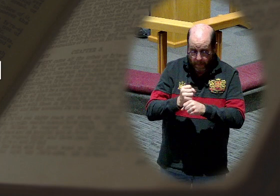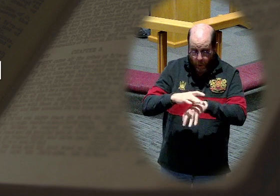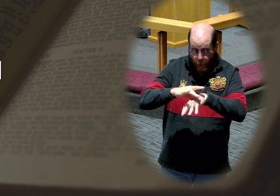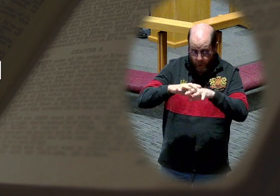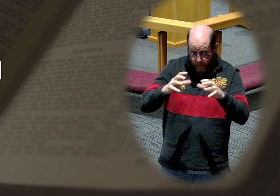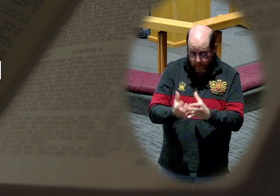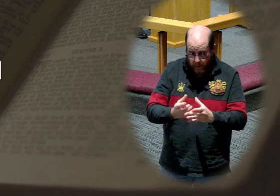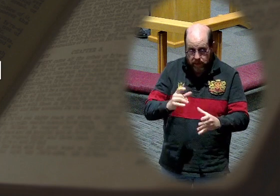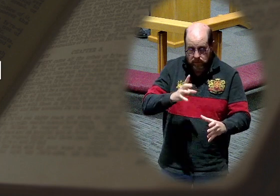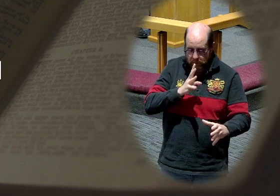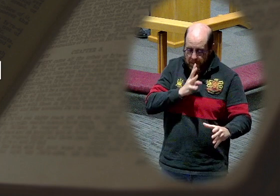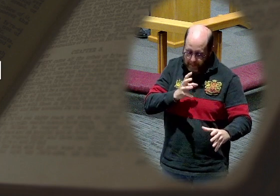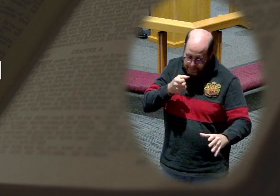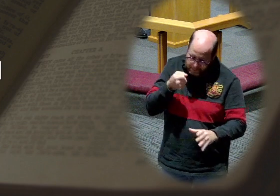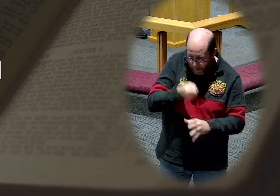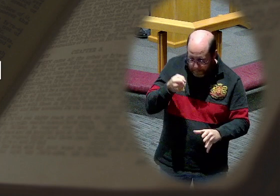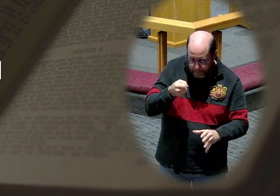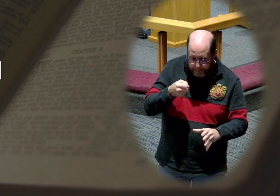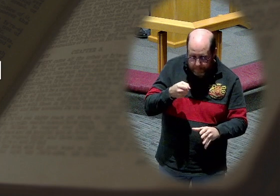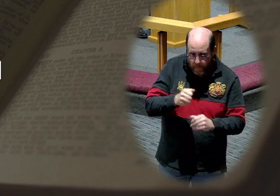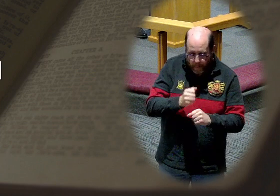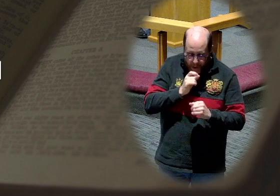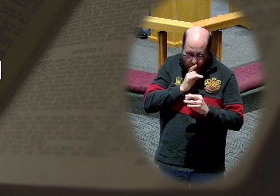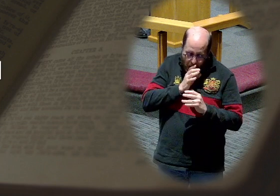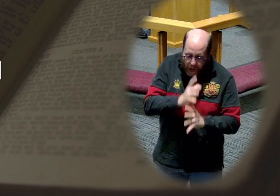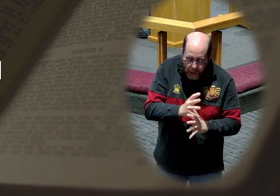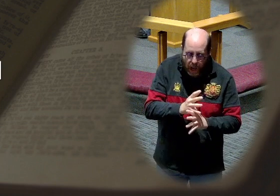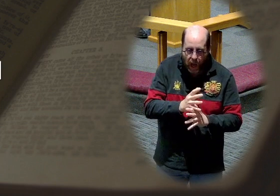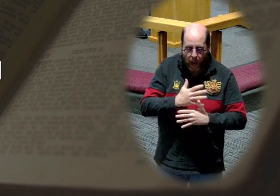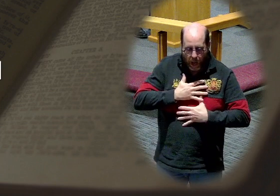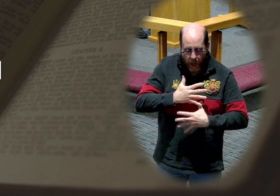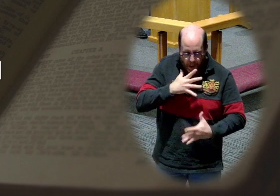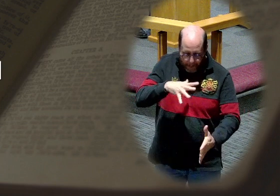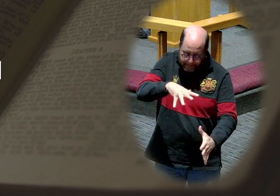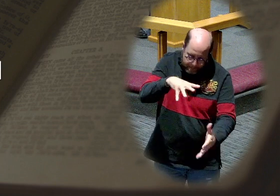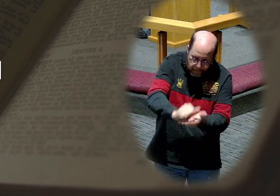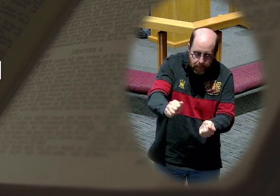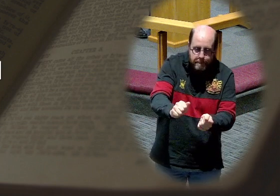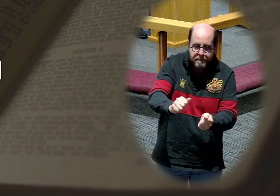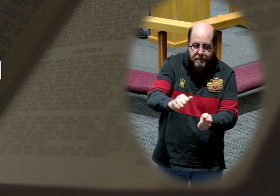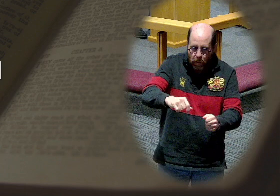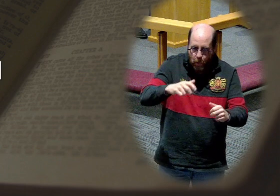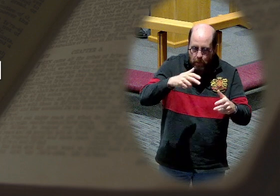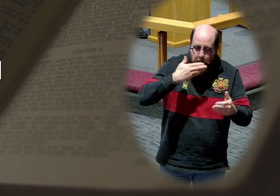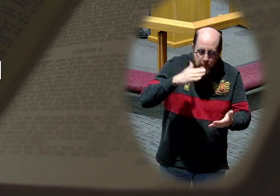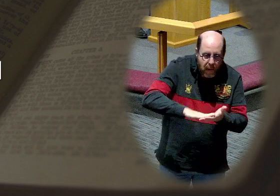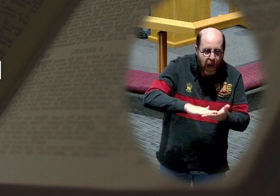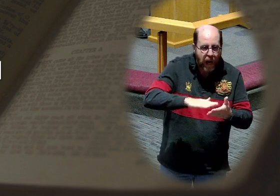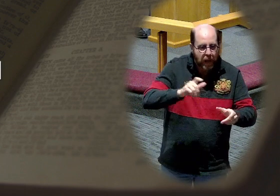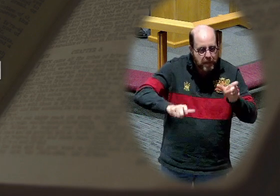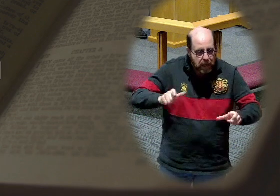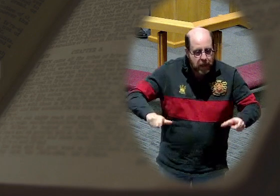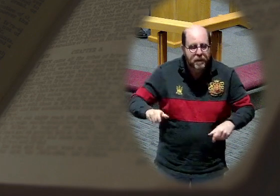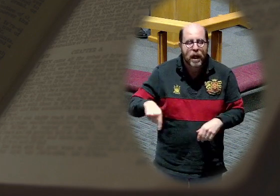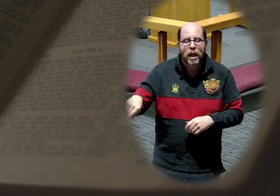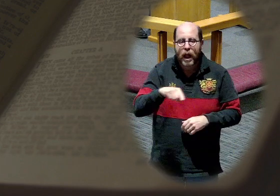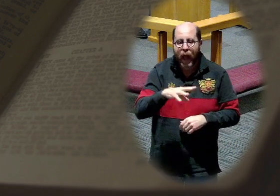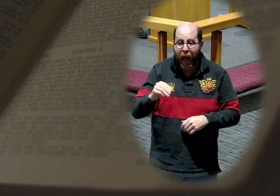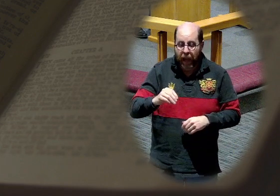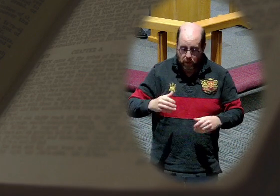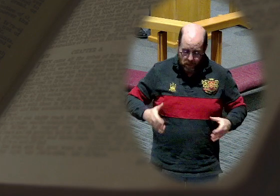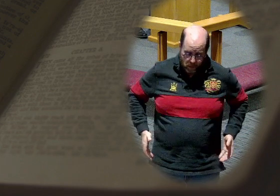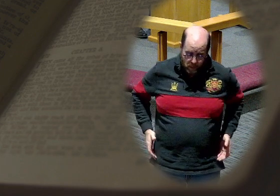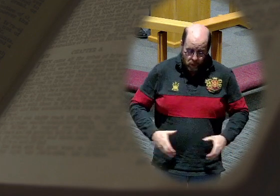the rod of his mouth, and with the breath of his lips he shall kill the wicked. Righteousness shall be the belt of his